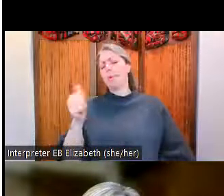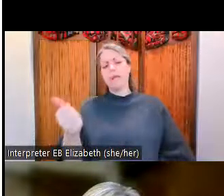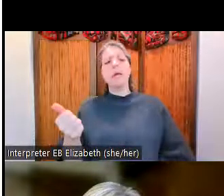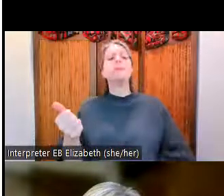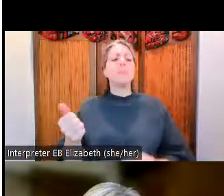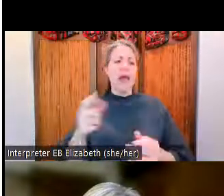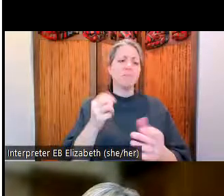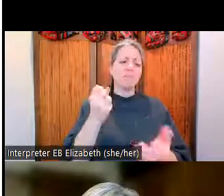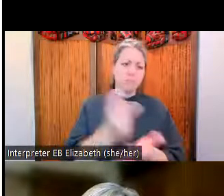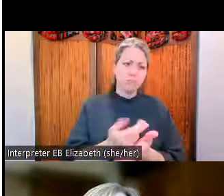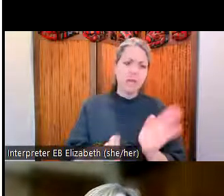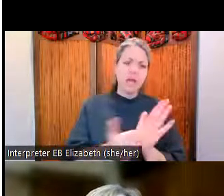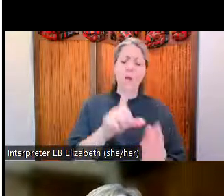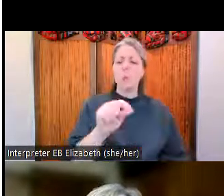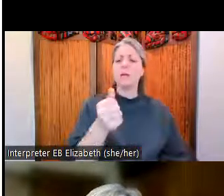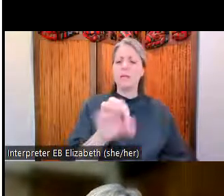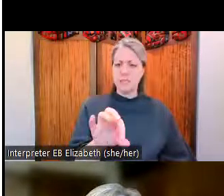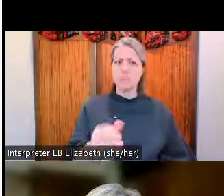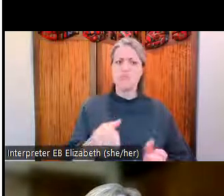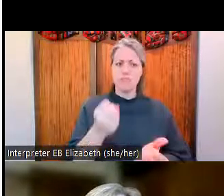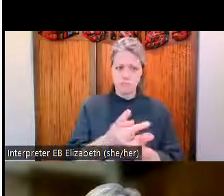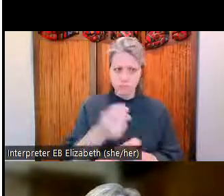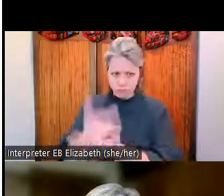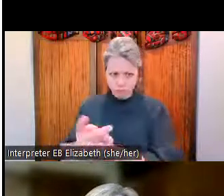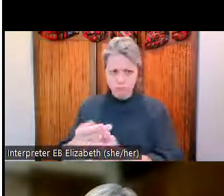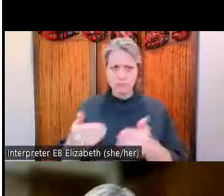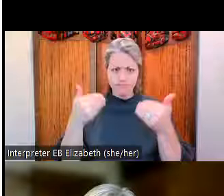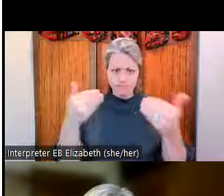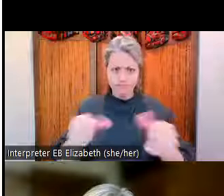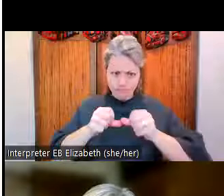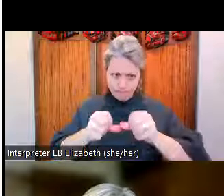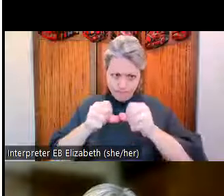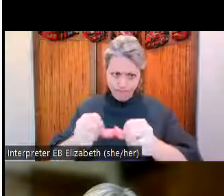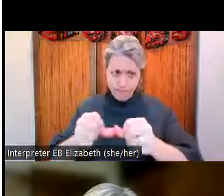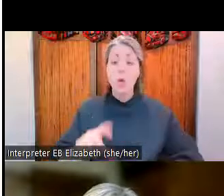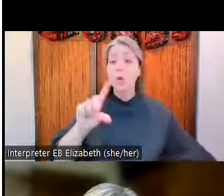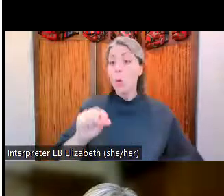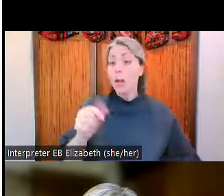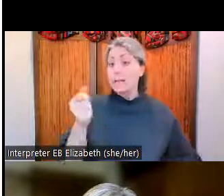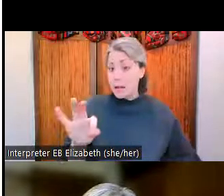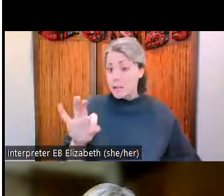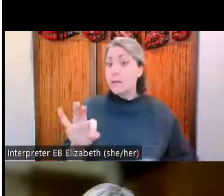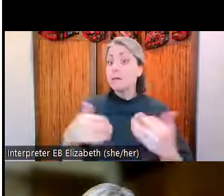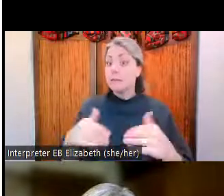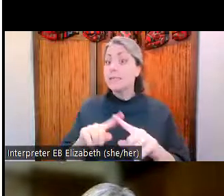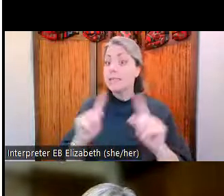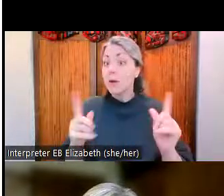reauthorized in 2019. And something that was really notable in the 2019 reauthorization is that one of the